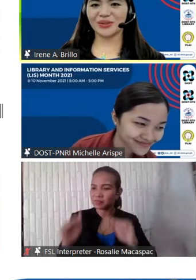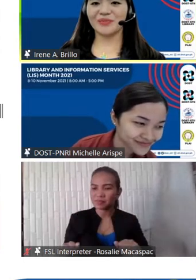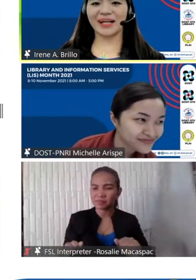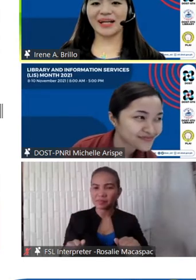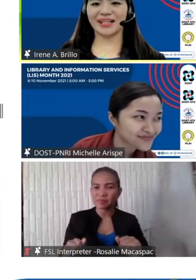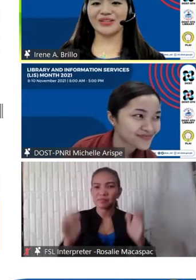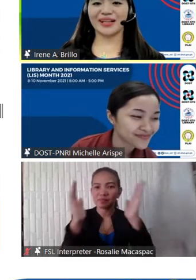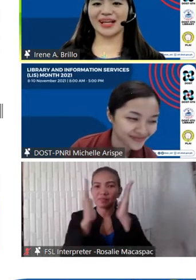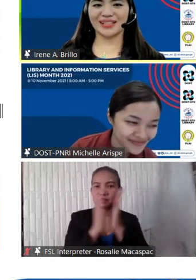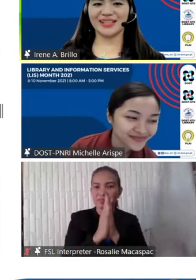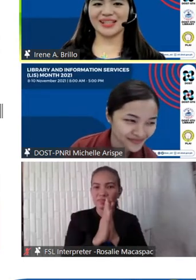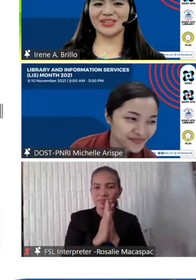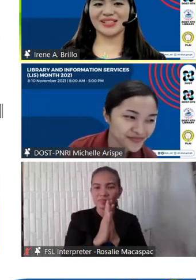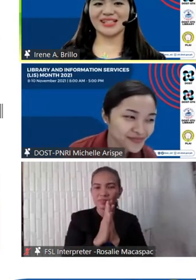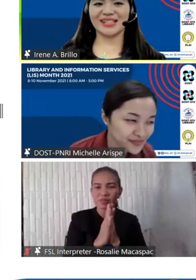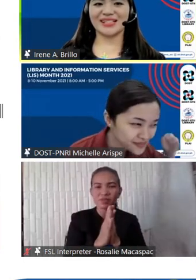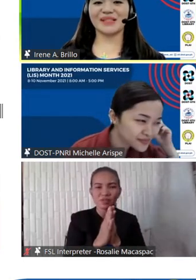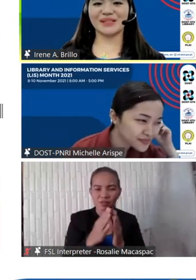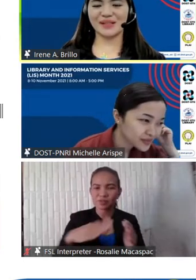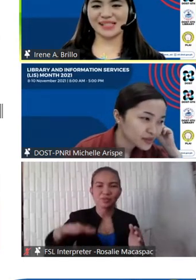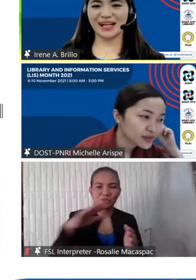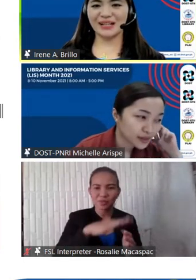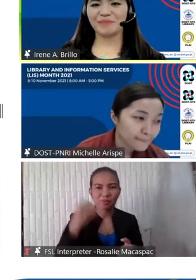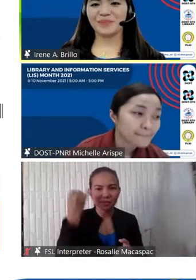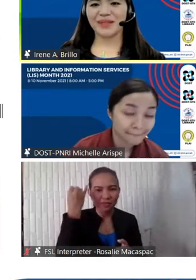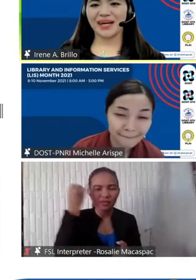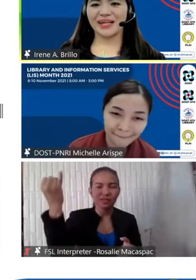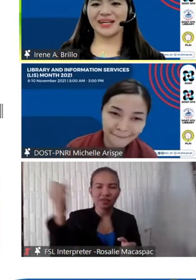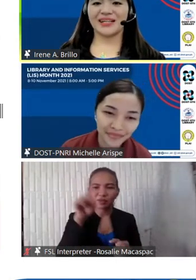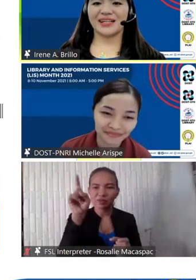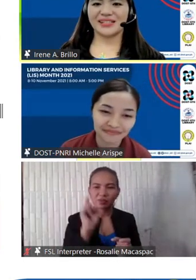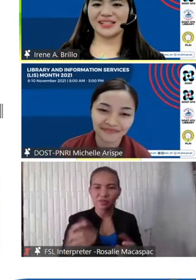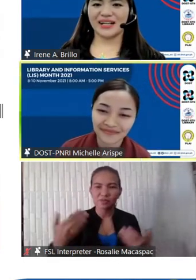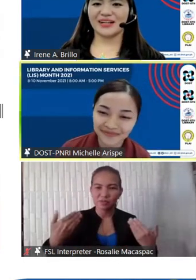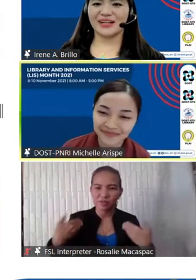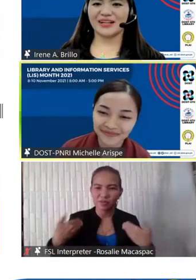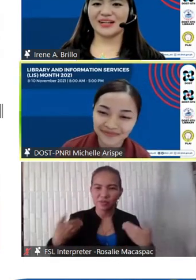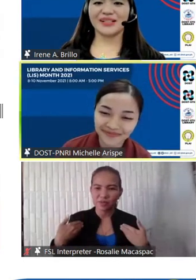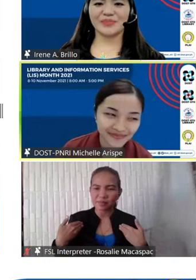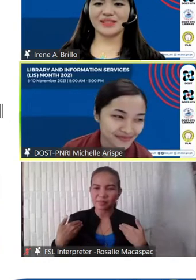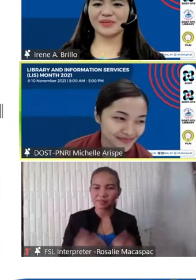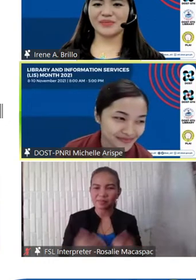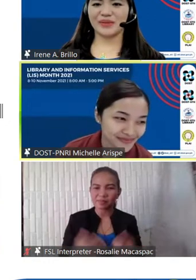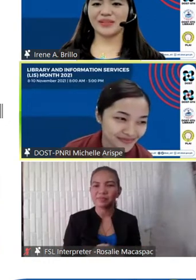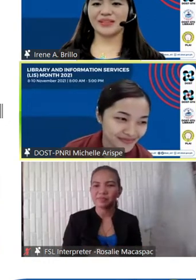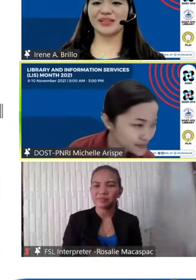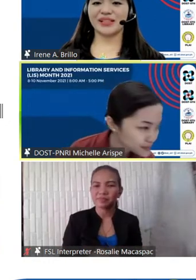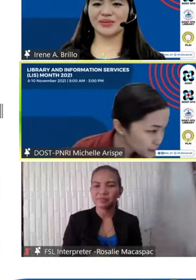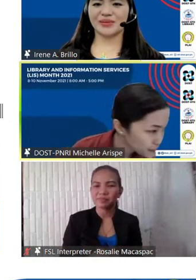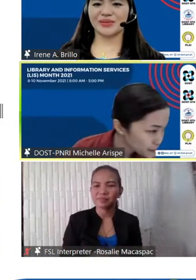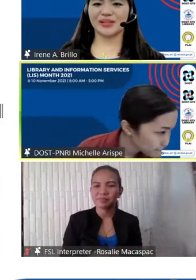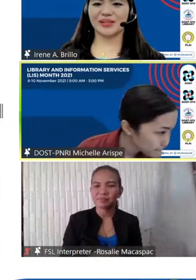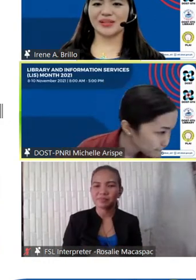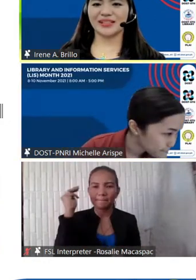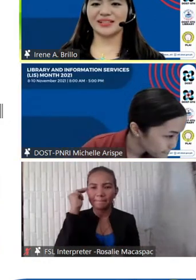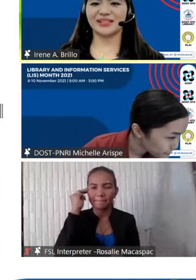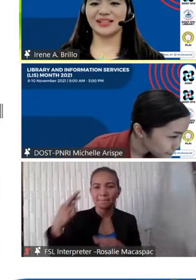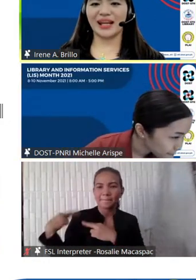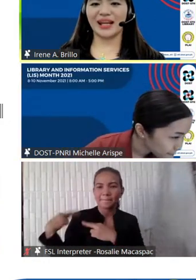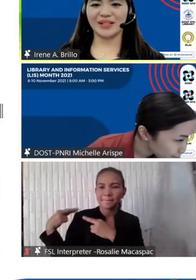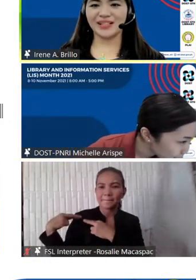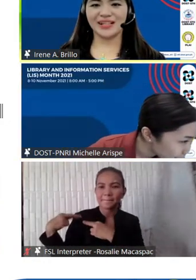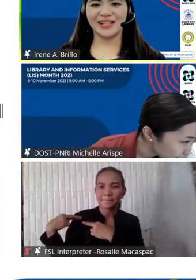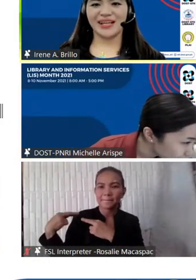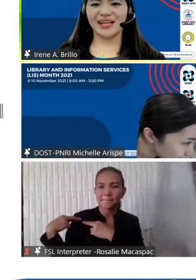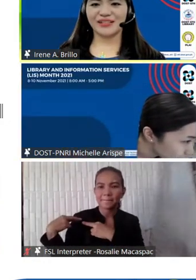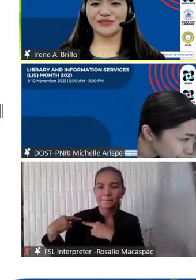tanungin itong mga tanong natin dito. Since Ms. Michelle is responsible or is working under the